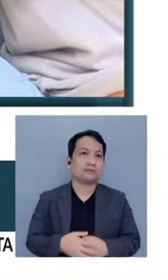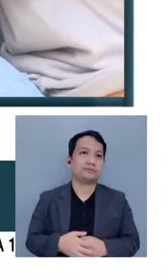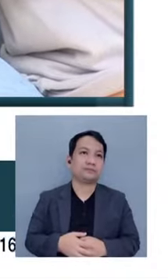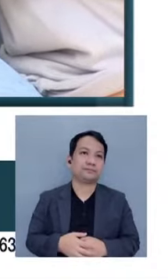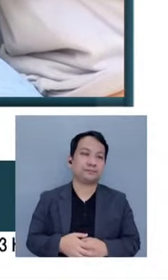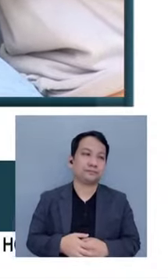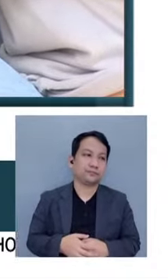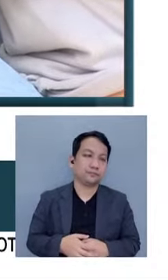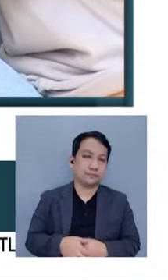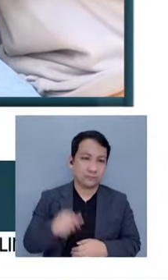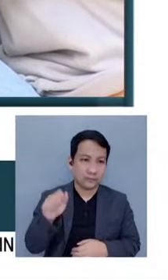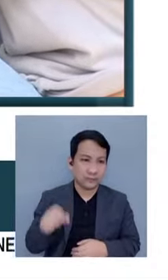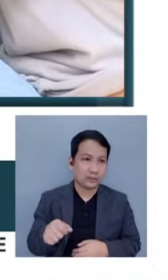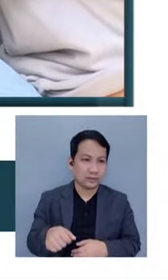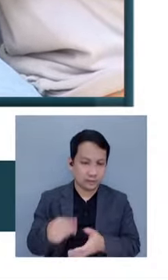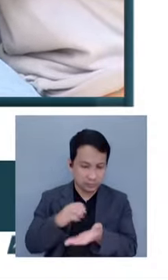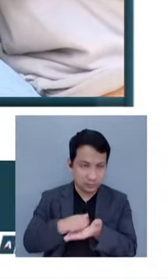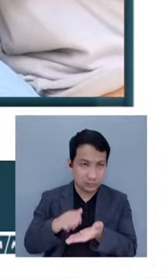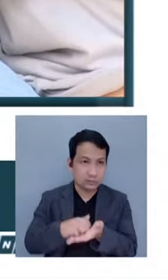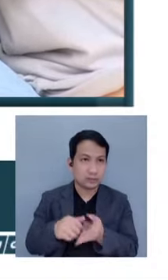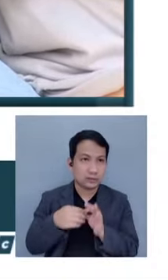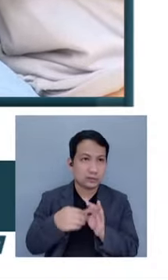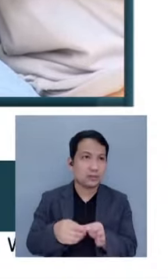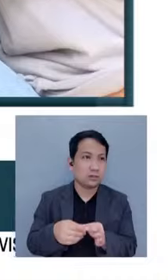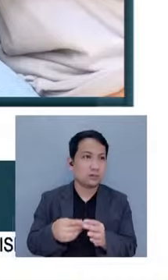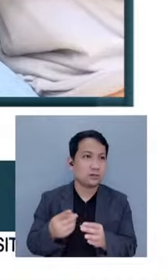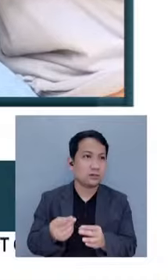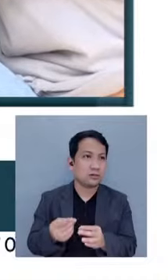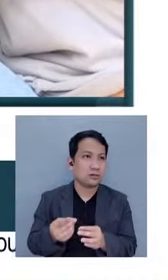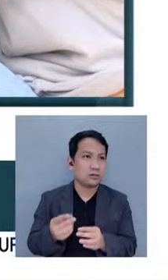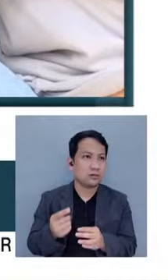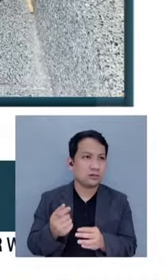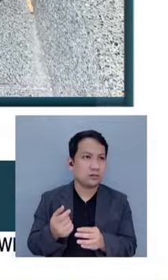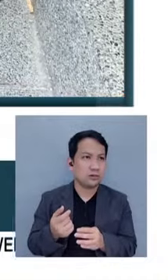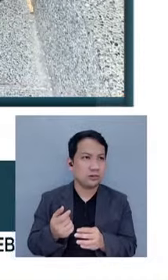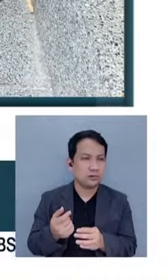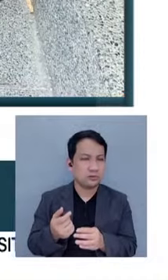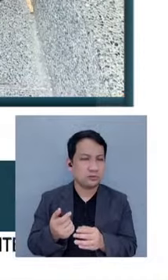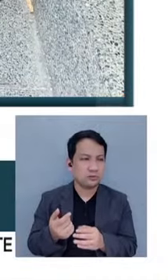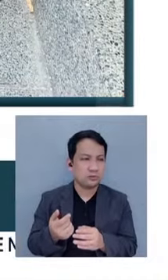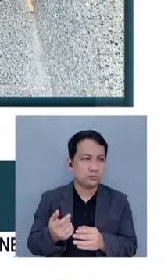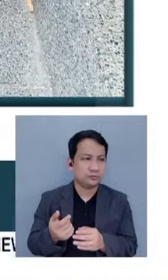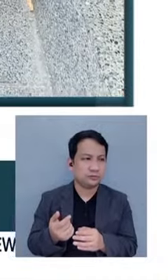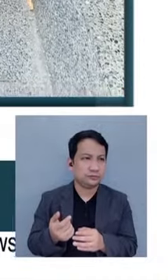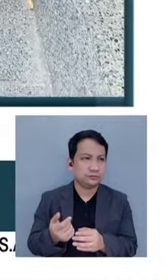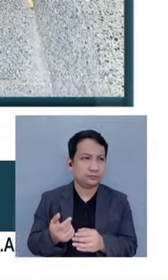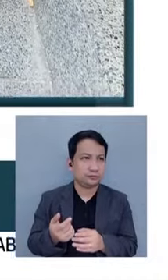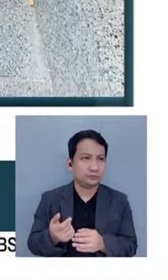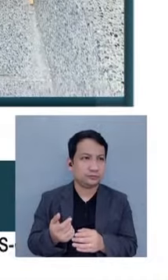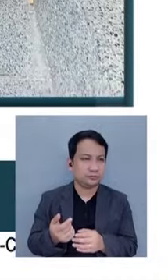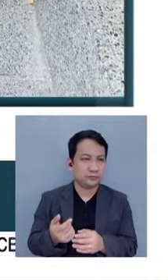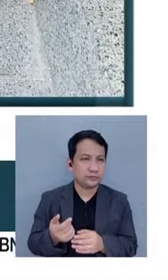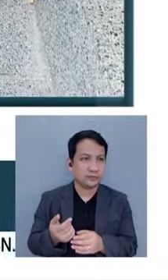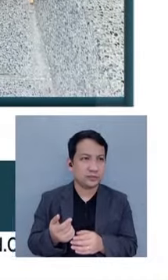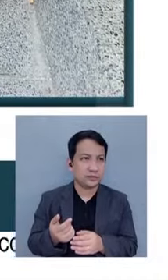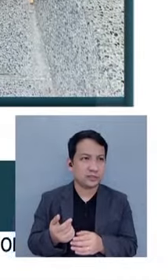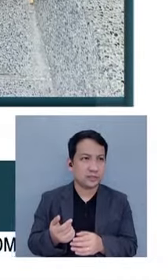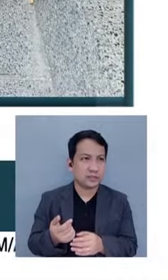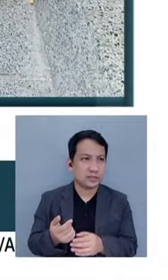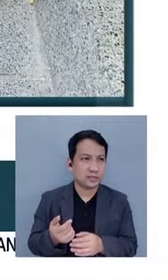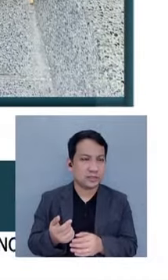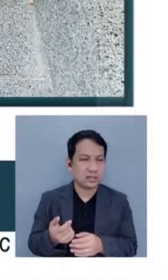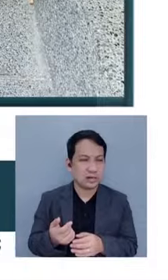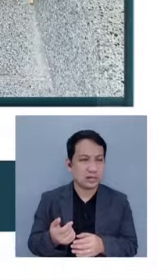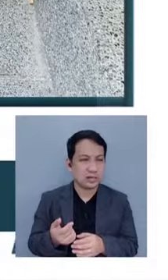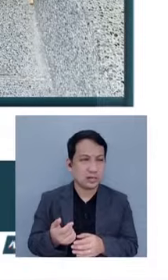can practice how good it is. So you're right, Carmina. They're using these bits and